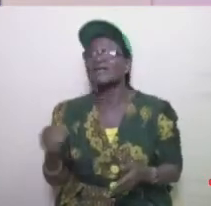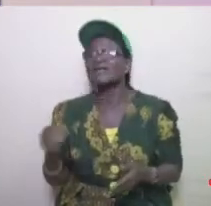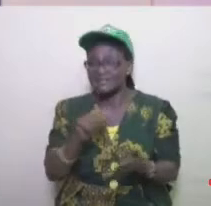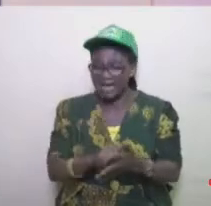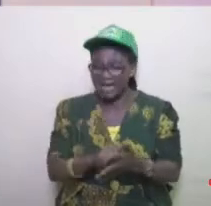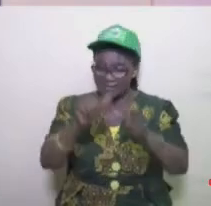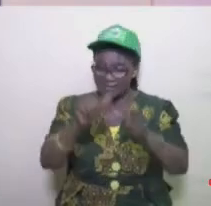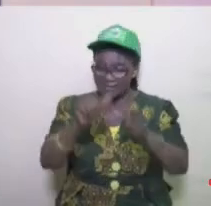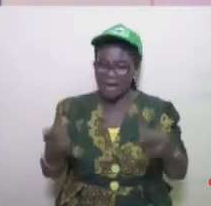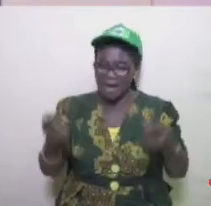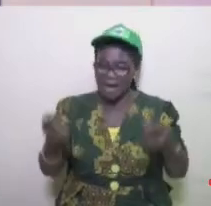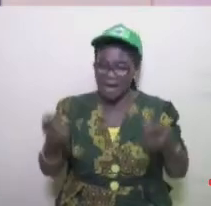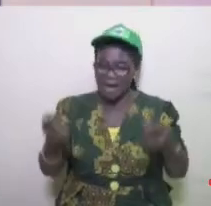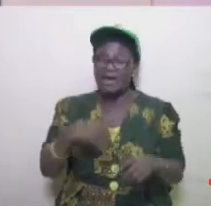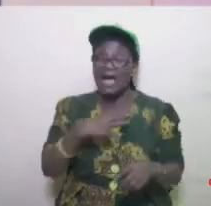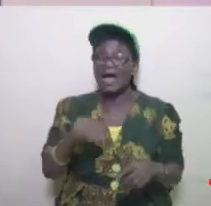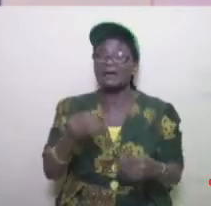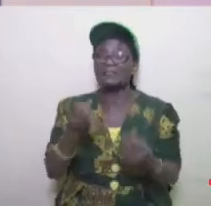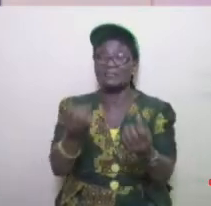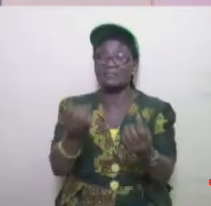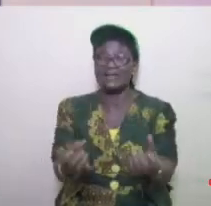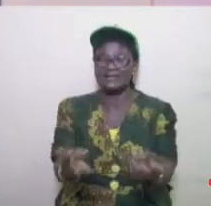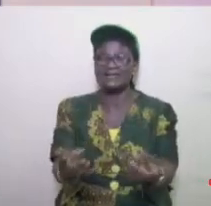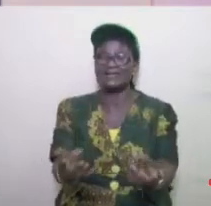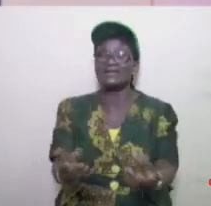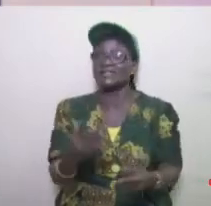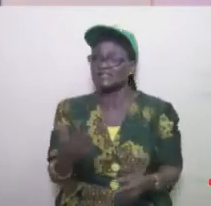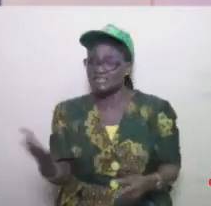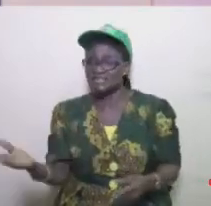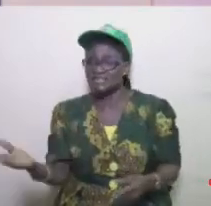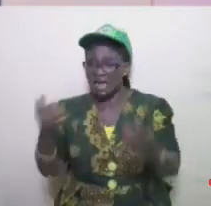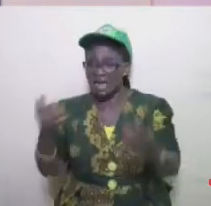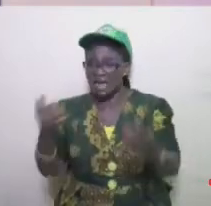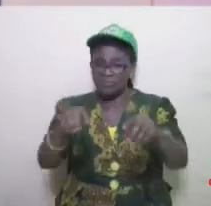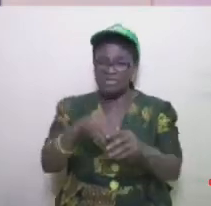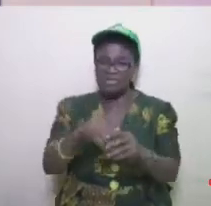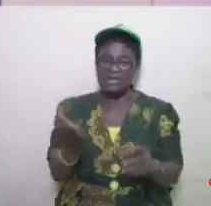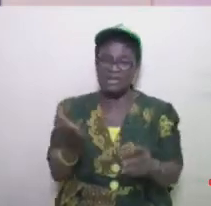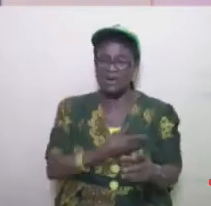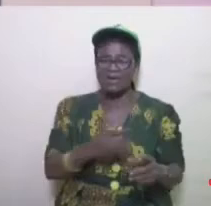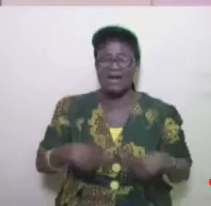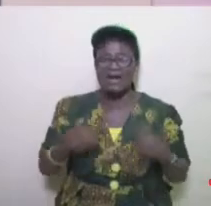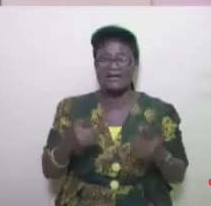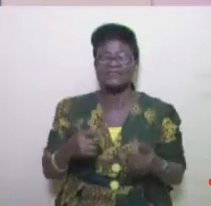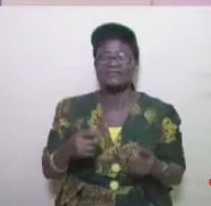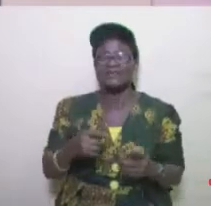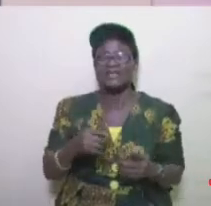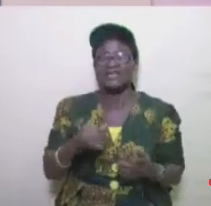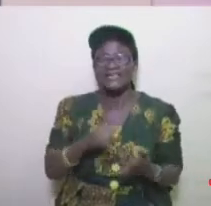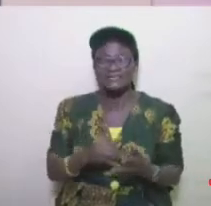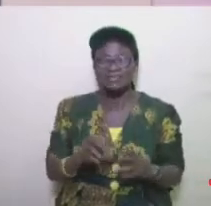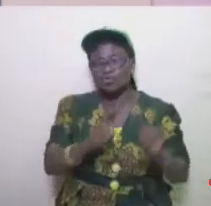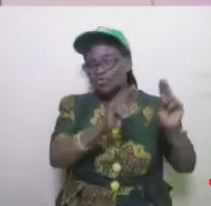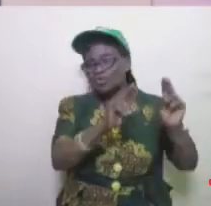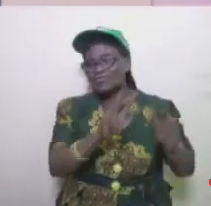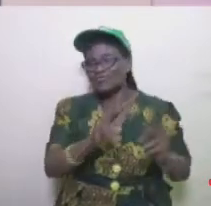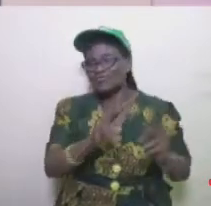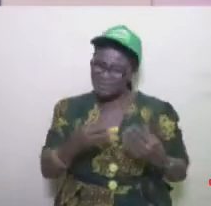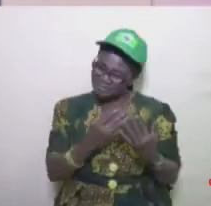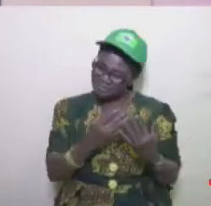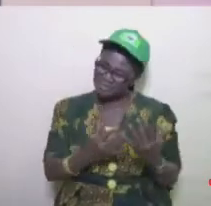many things that has happened in our life. When you remember it, it looked very sad at that time, but has led us to where we